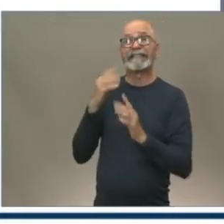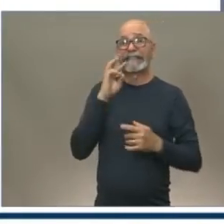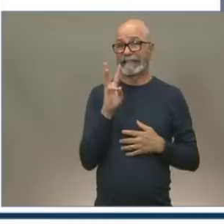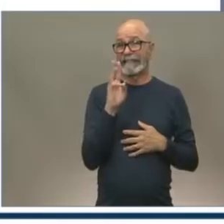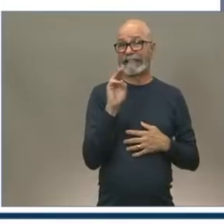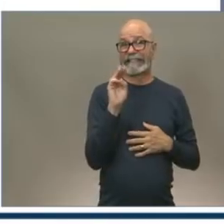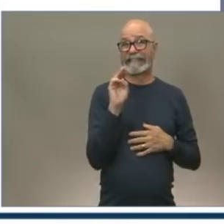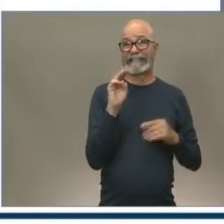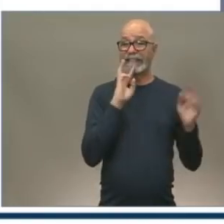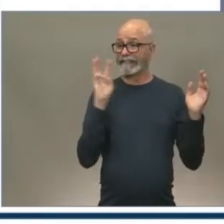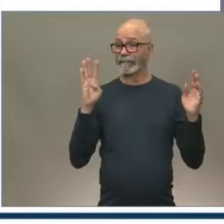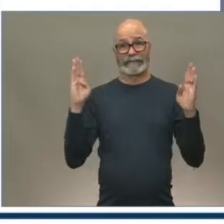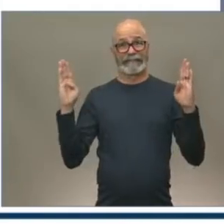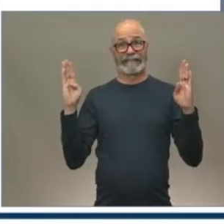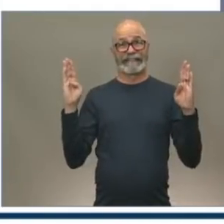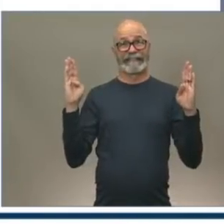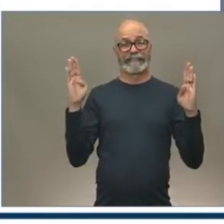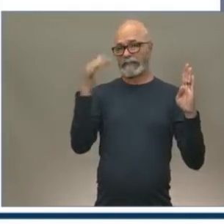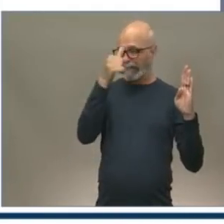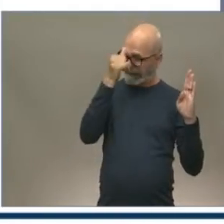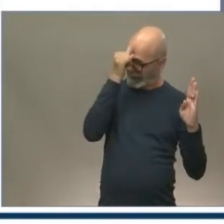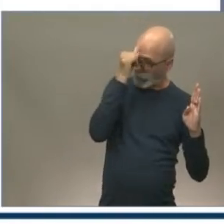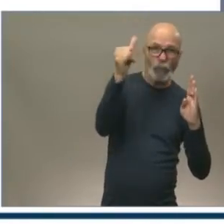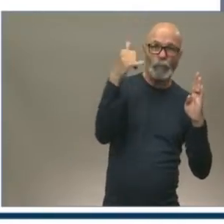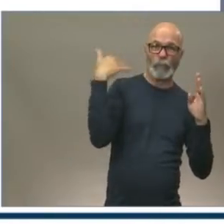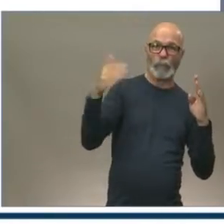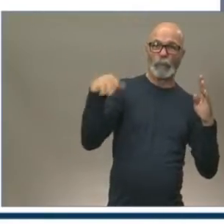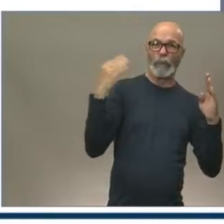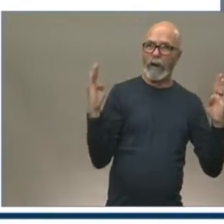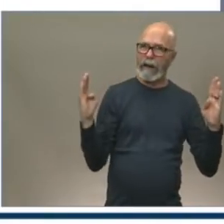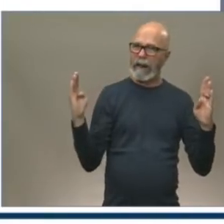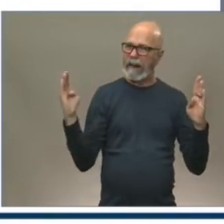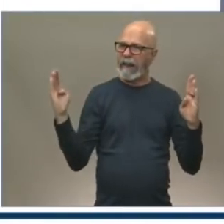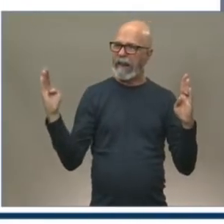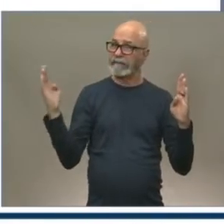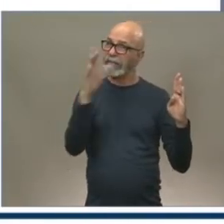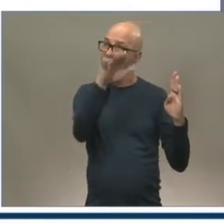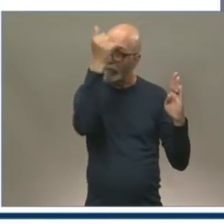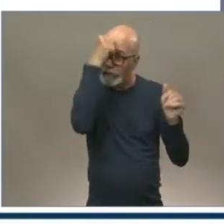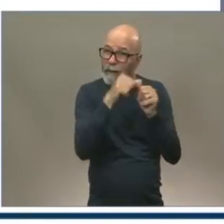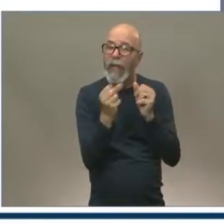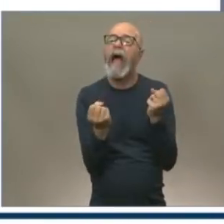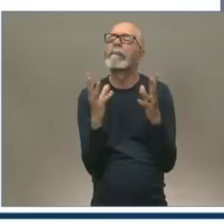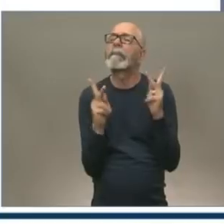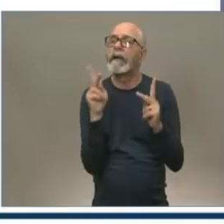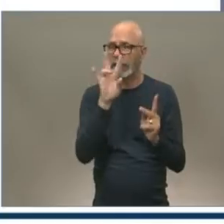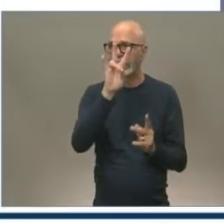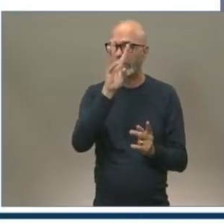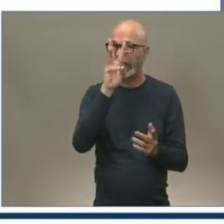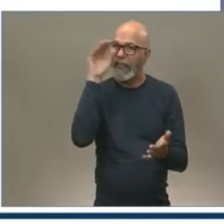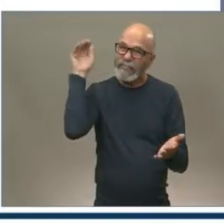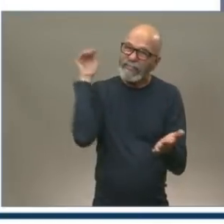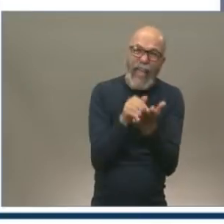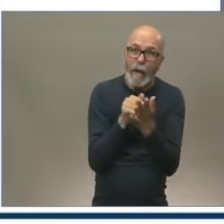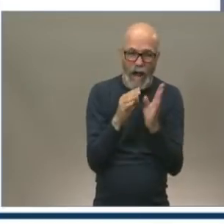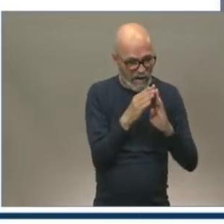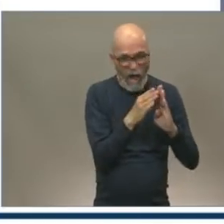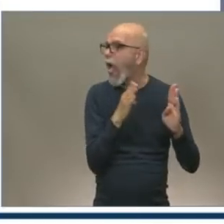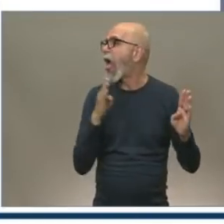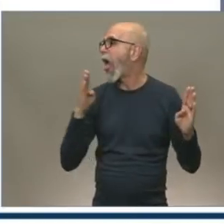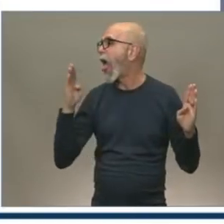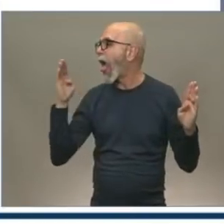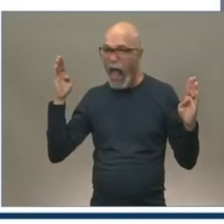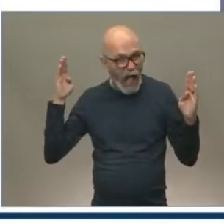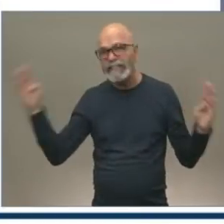their appointments. We have 76,000 people in this age group, So that combined with the lower volume right